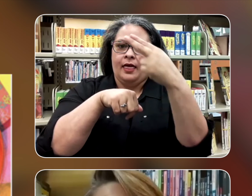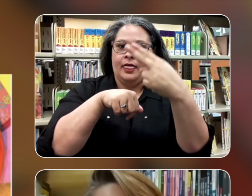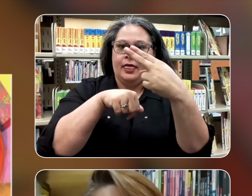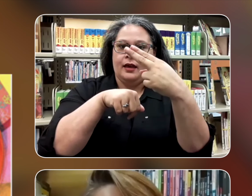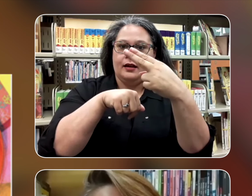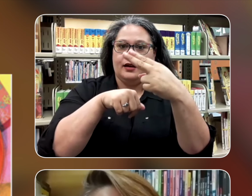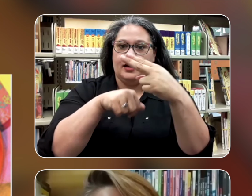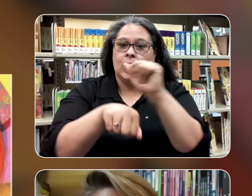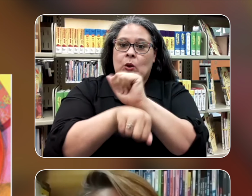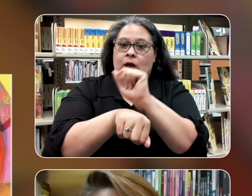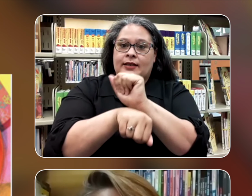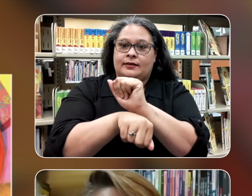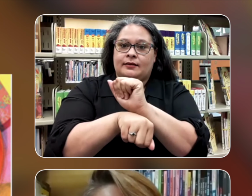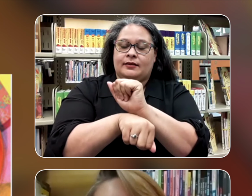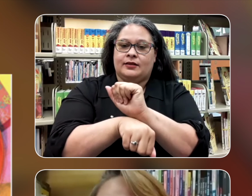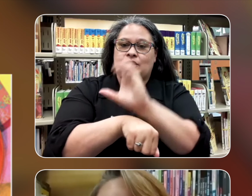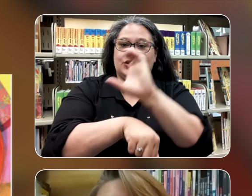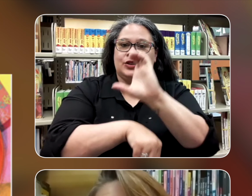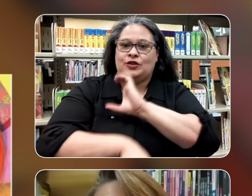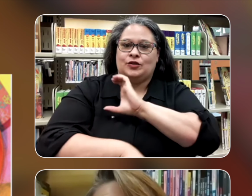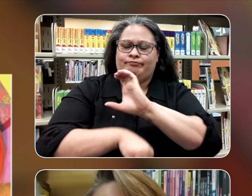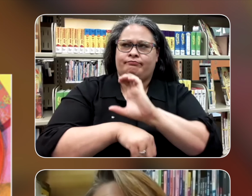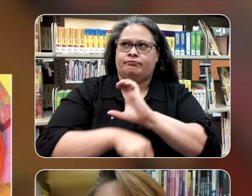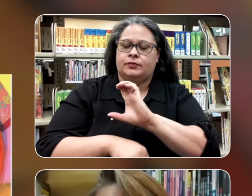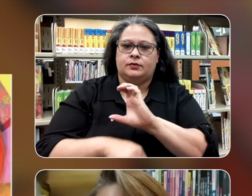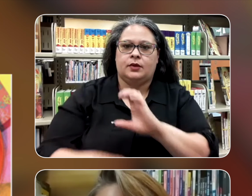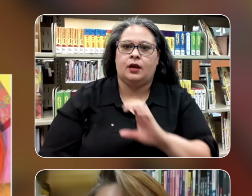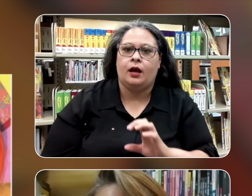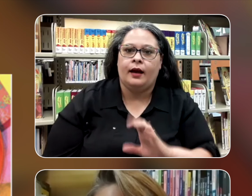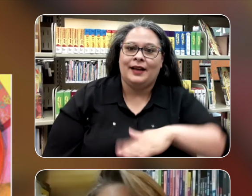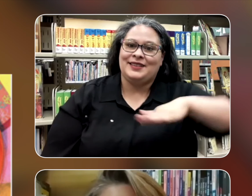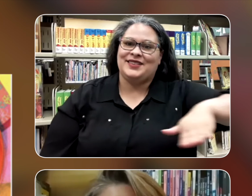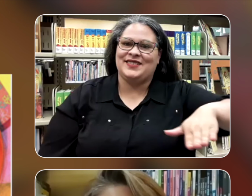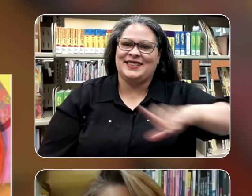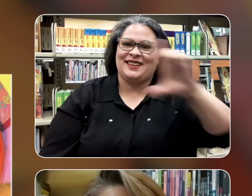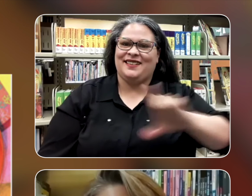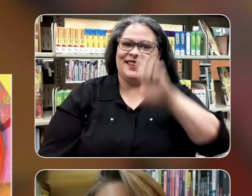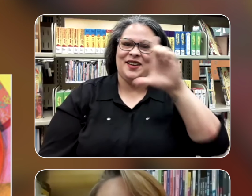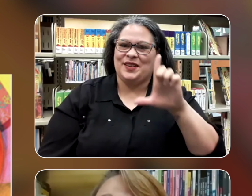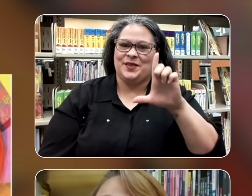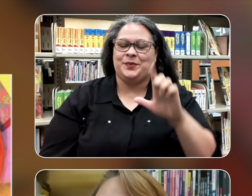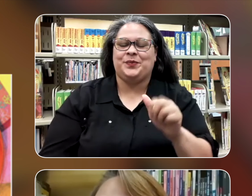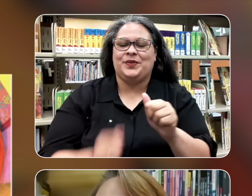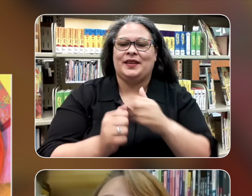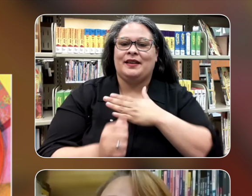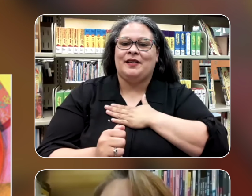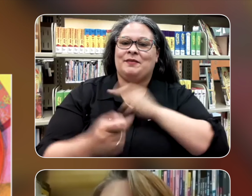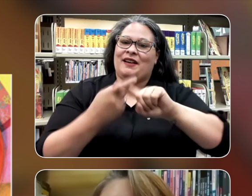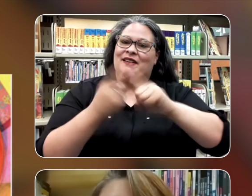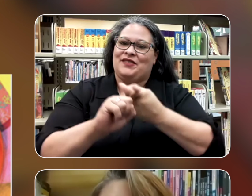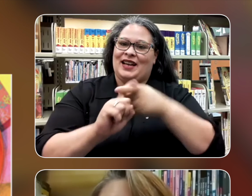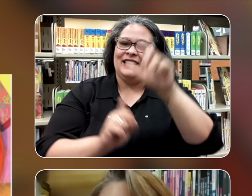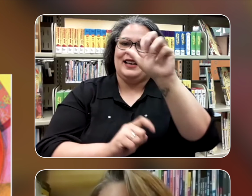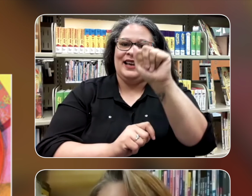of the Children and Teen Services here at the Palm Beach County Library System. And with me is my friend,